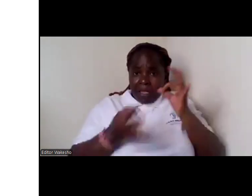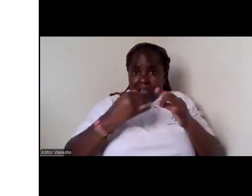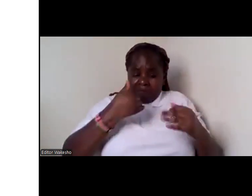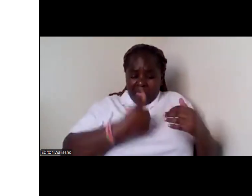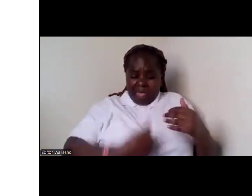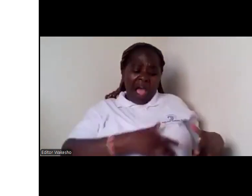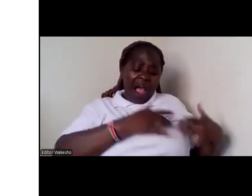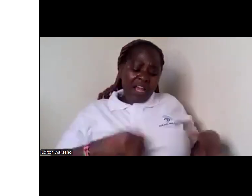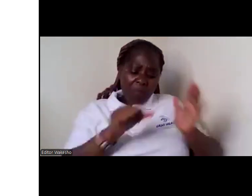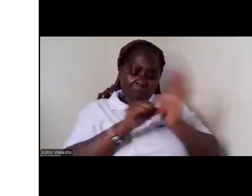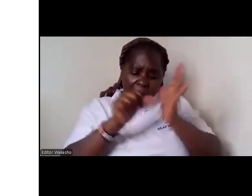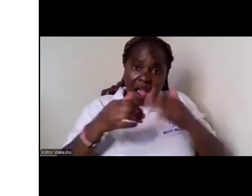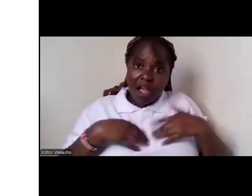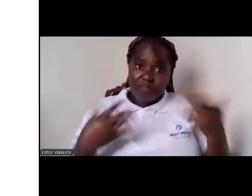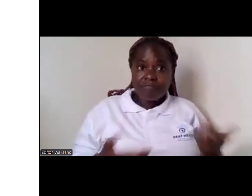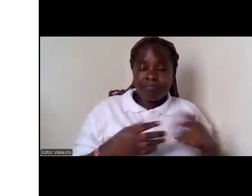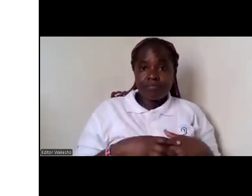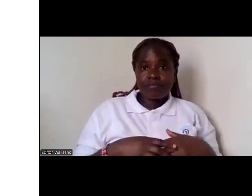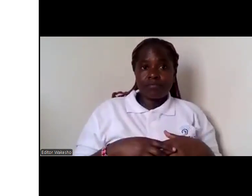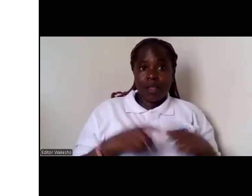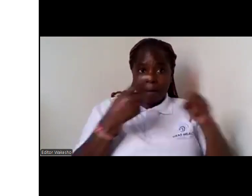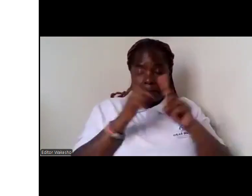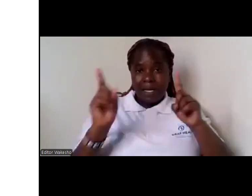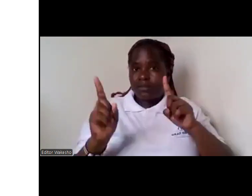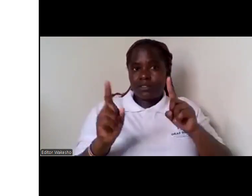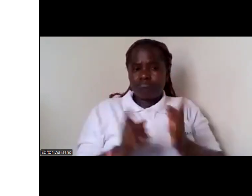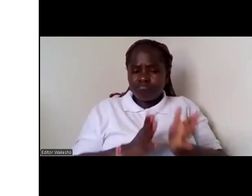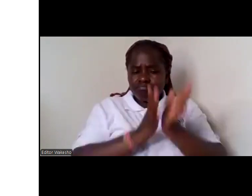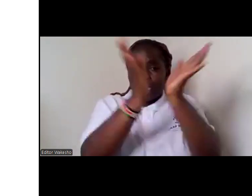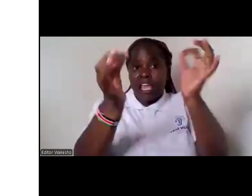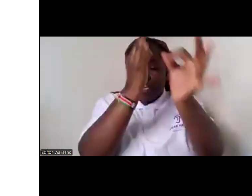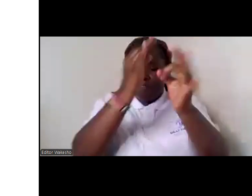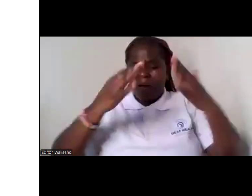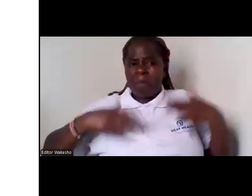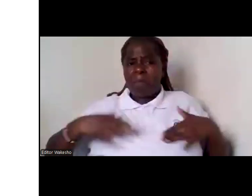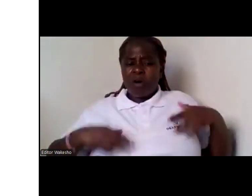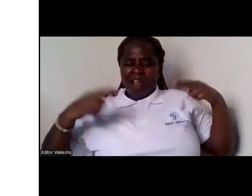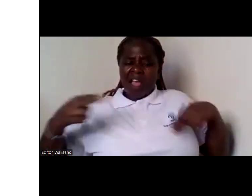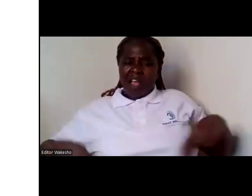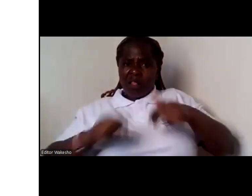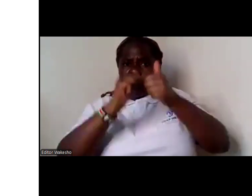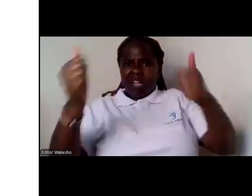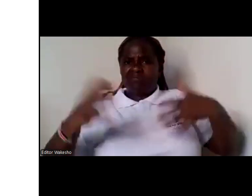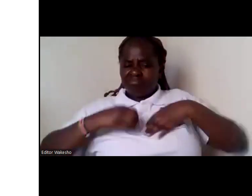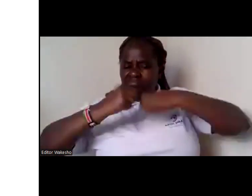attack. But I told you, generally, if you're in good health, you've never had any of those